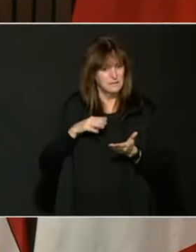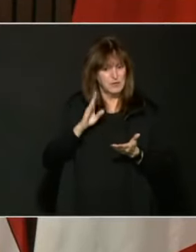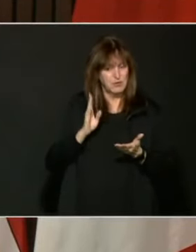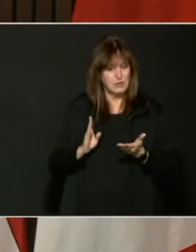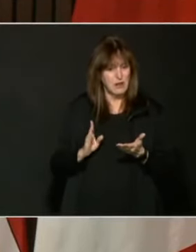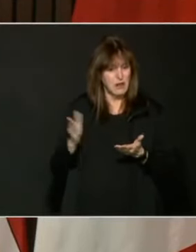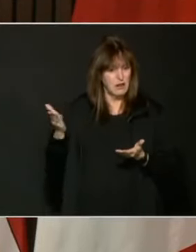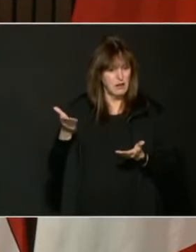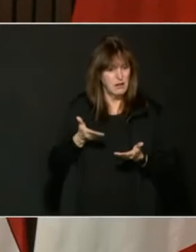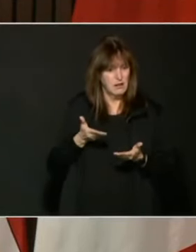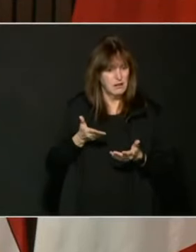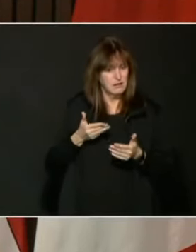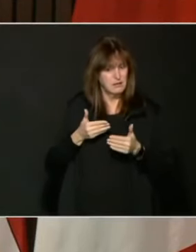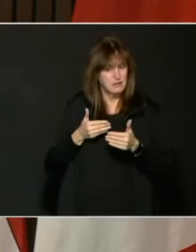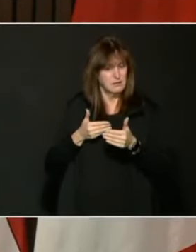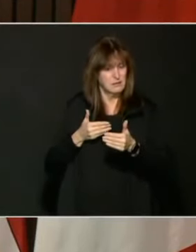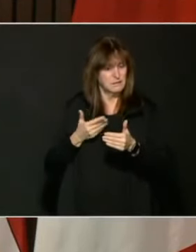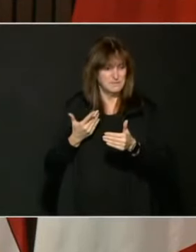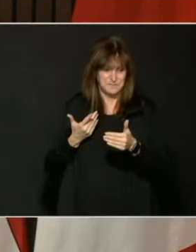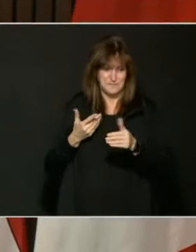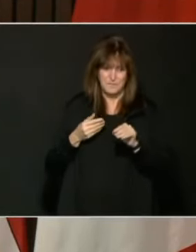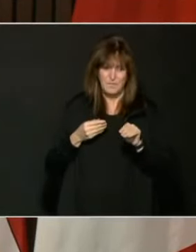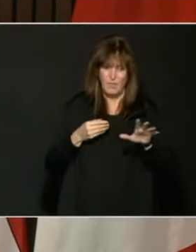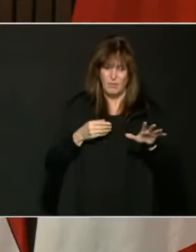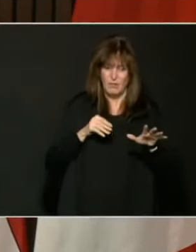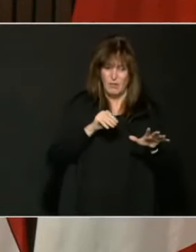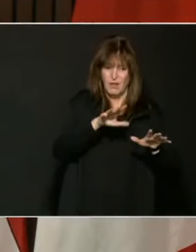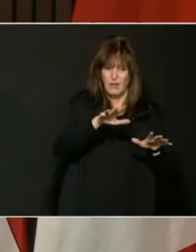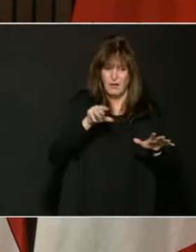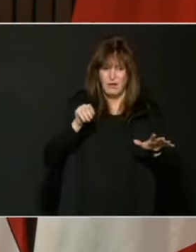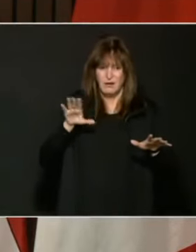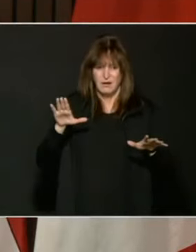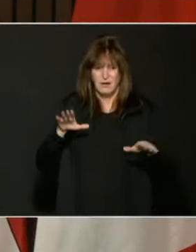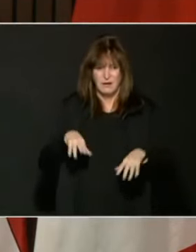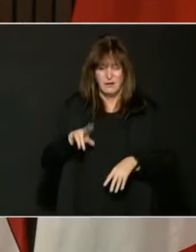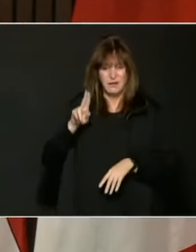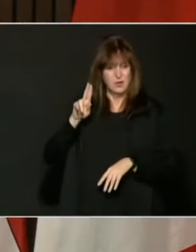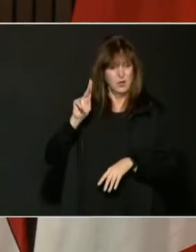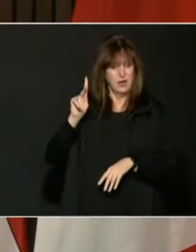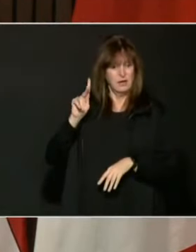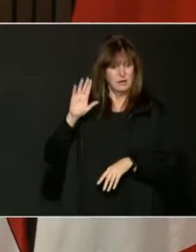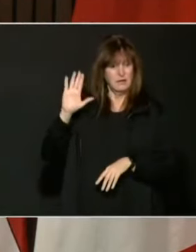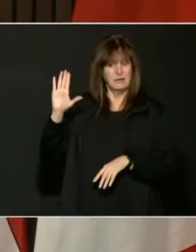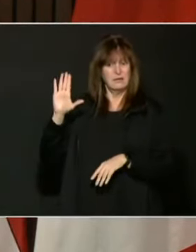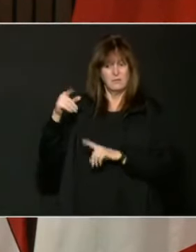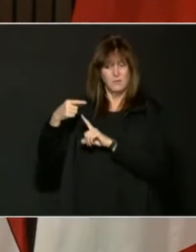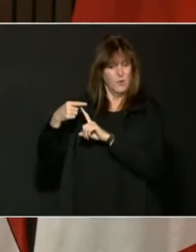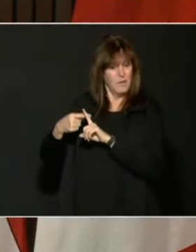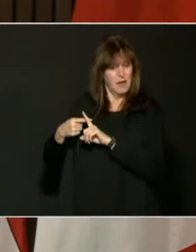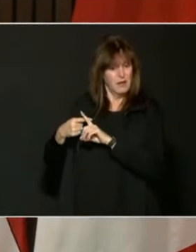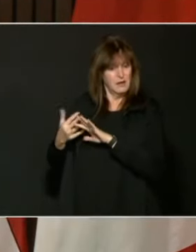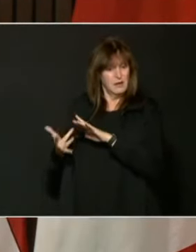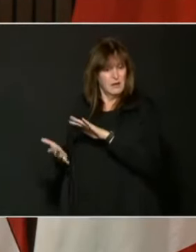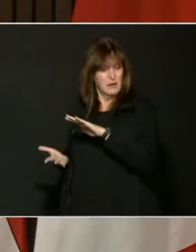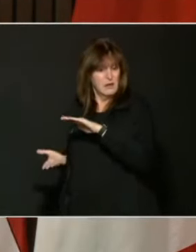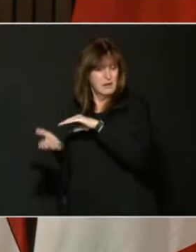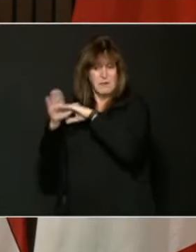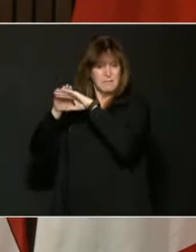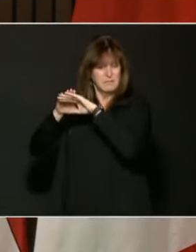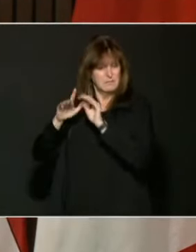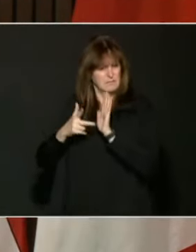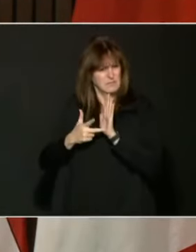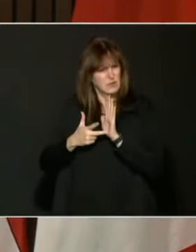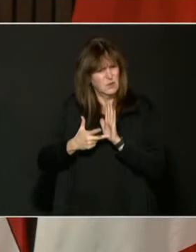In the United Kingdom, cases tripled in a month before much more severe lockdowns brought them back under control. Big